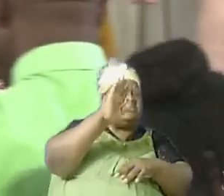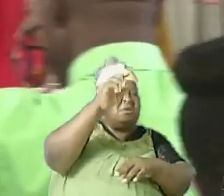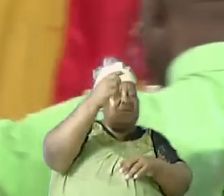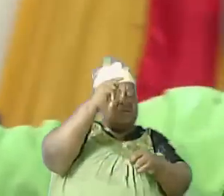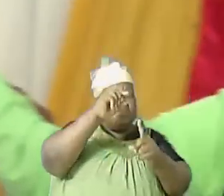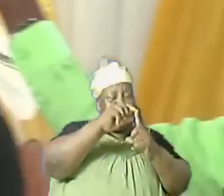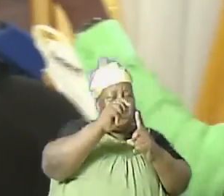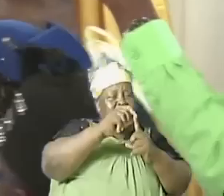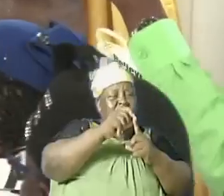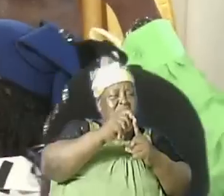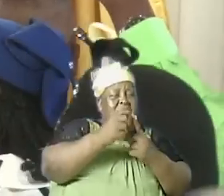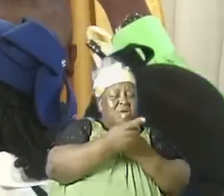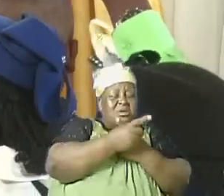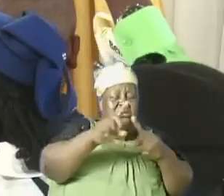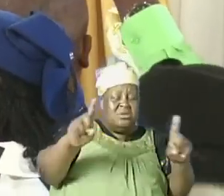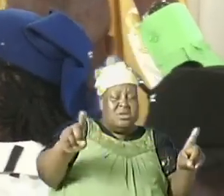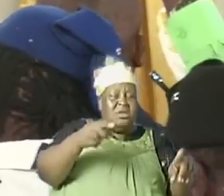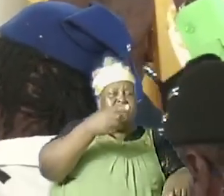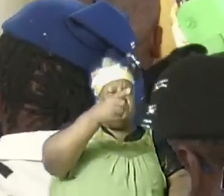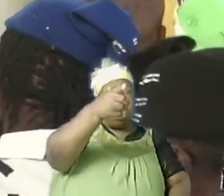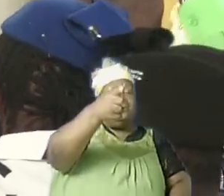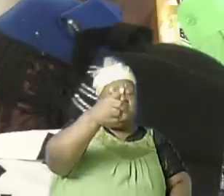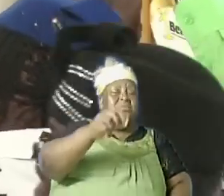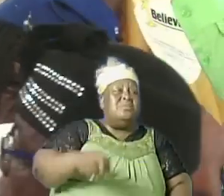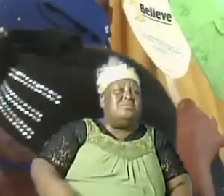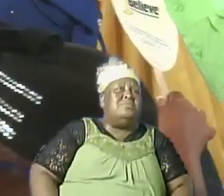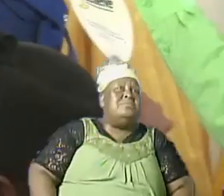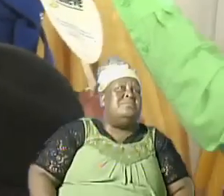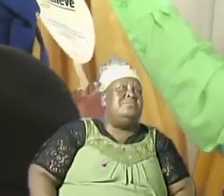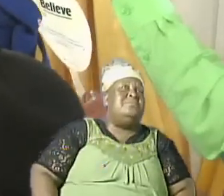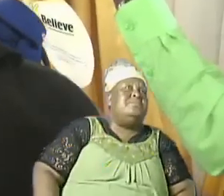sent your words to deliver you.